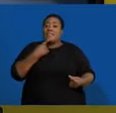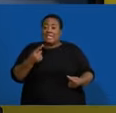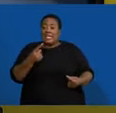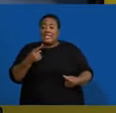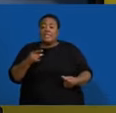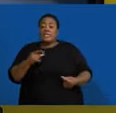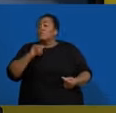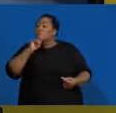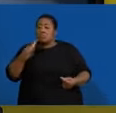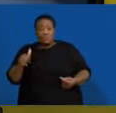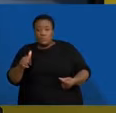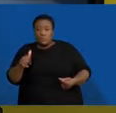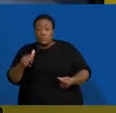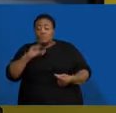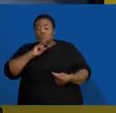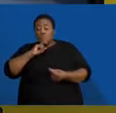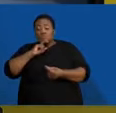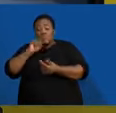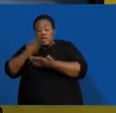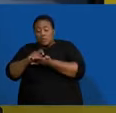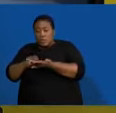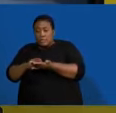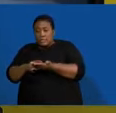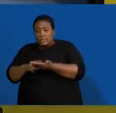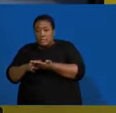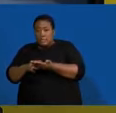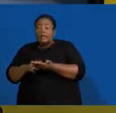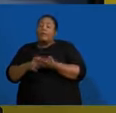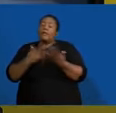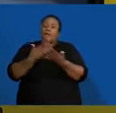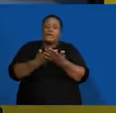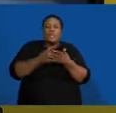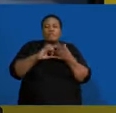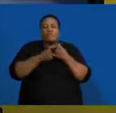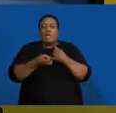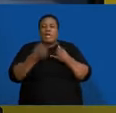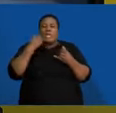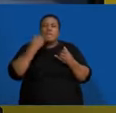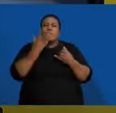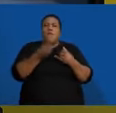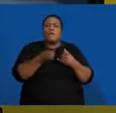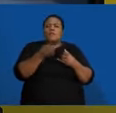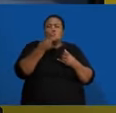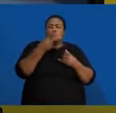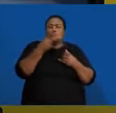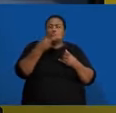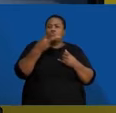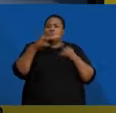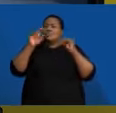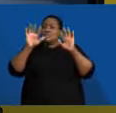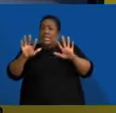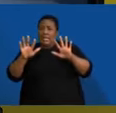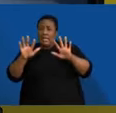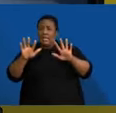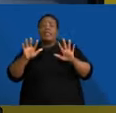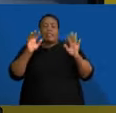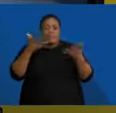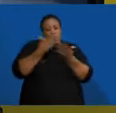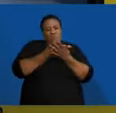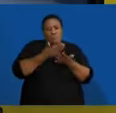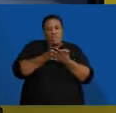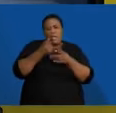of a calculator. But you can always try to, maybe if you are given 210, you can play around your calculator to find